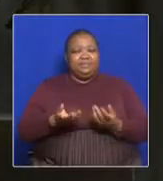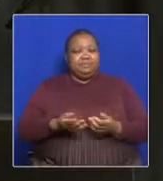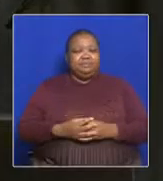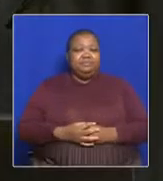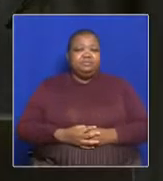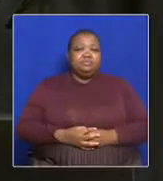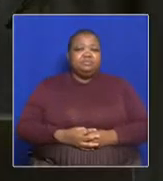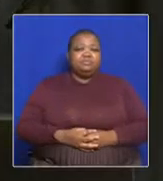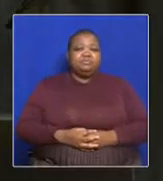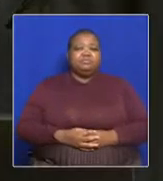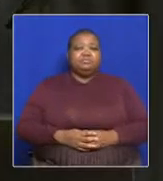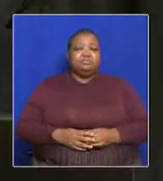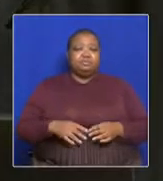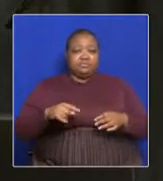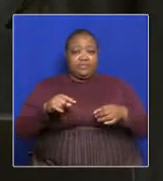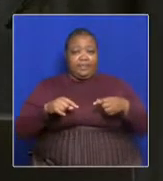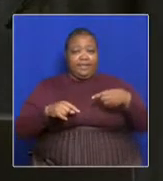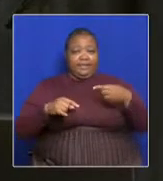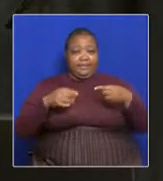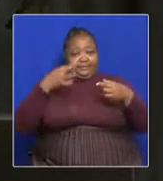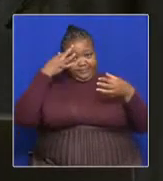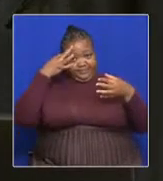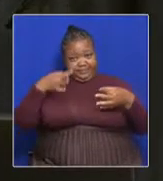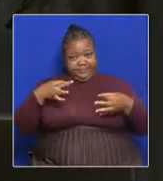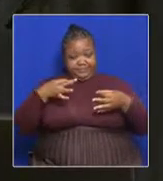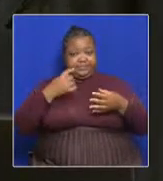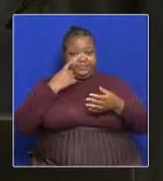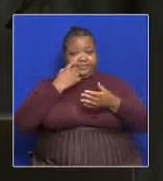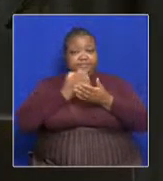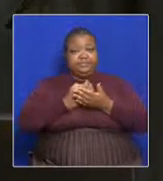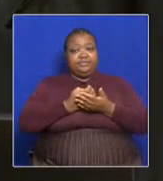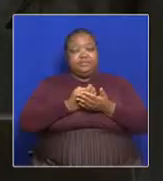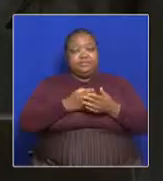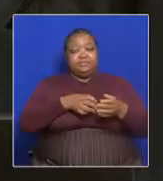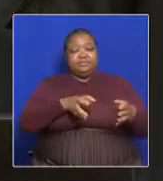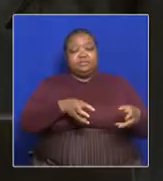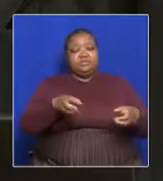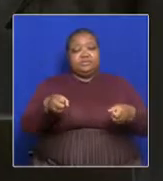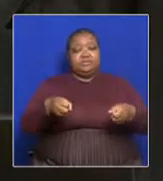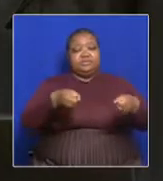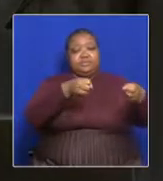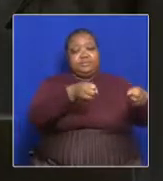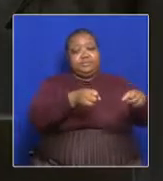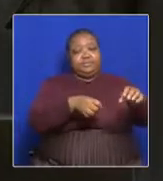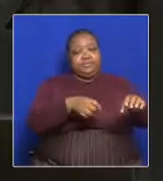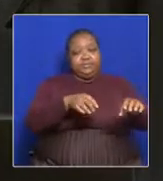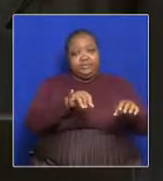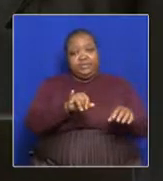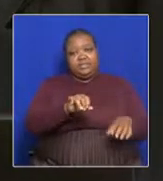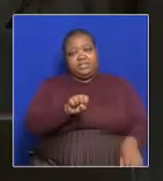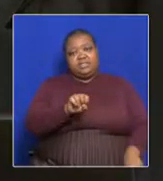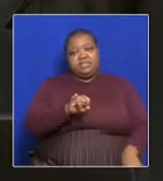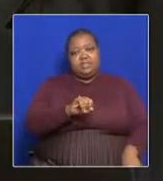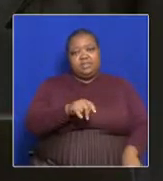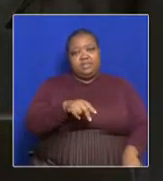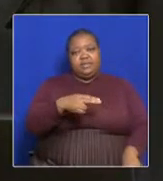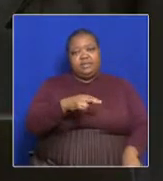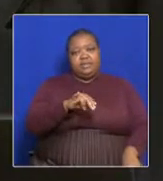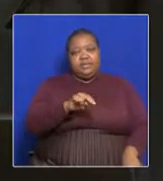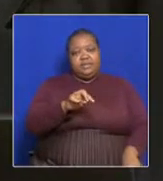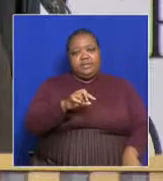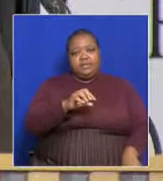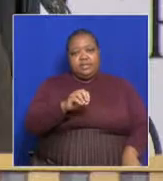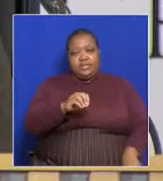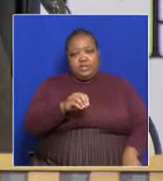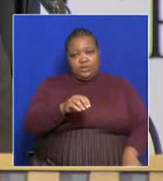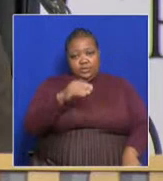decision that these exhibits will go to Isipingo police station. That was your decision. You